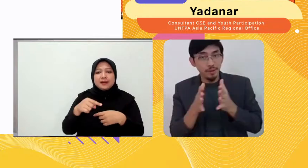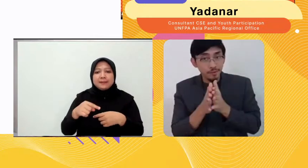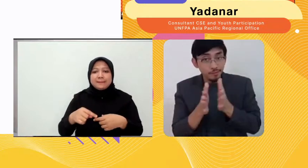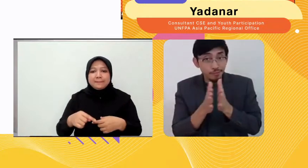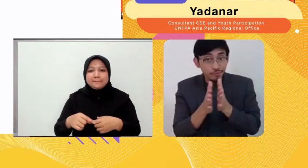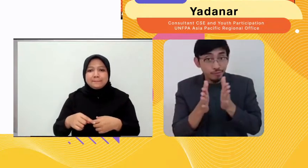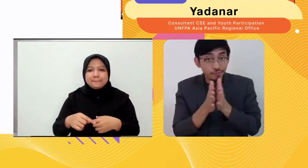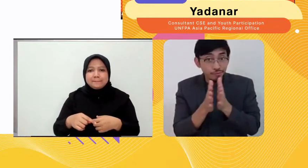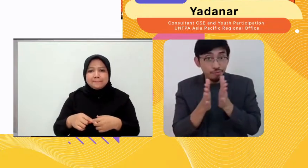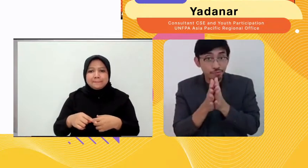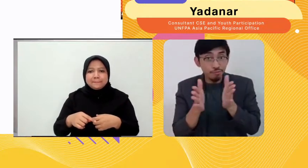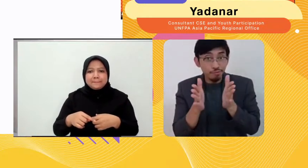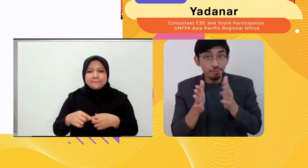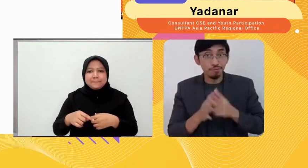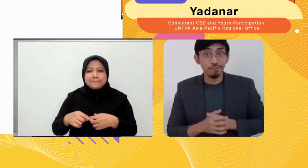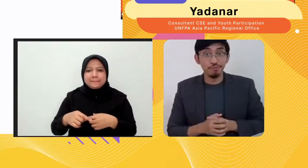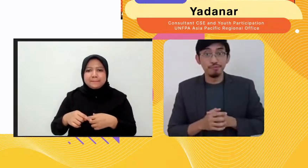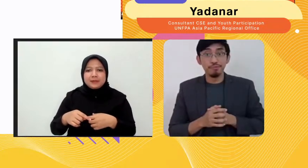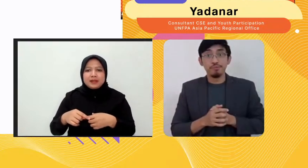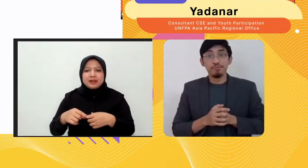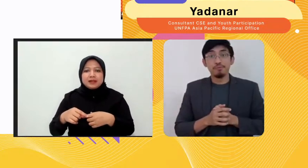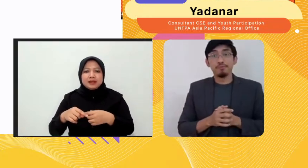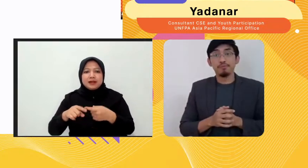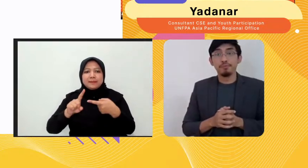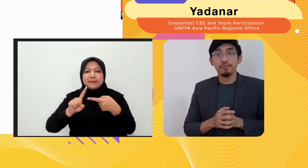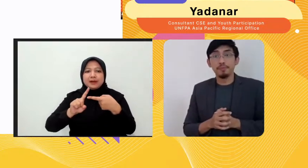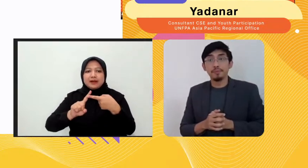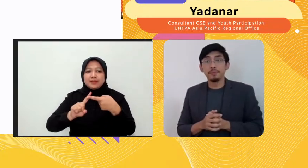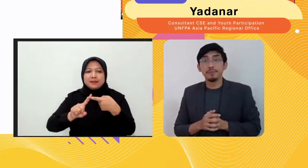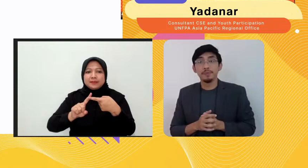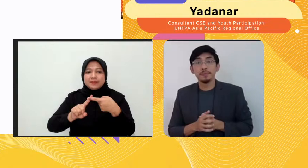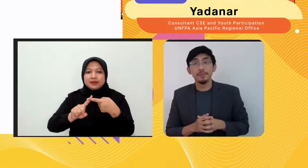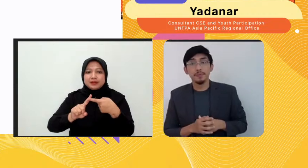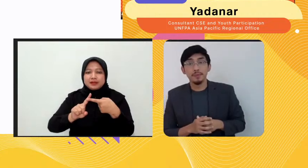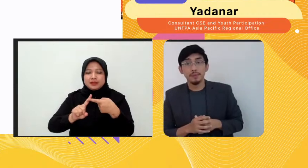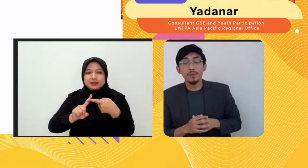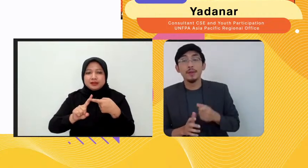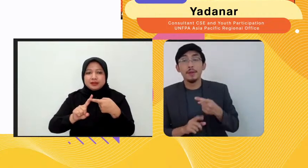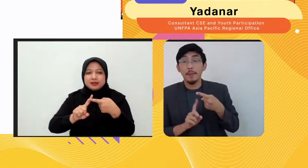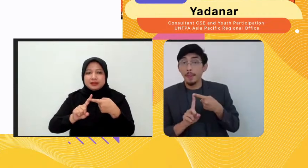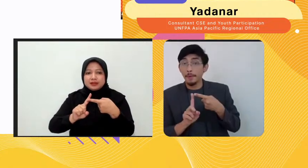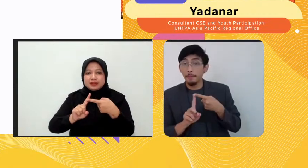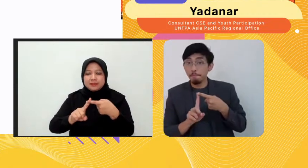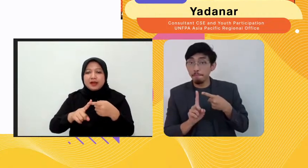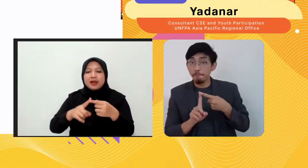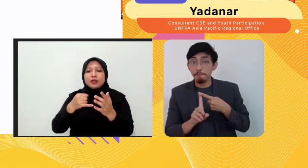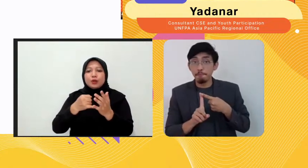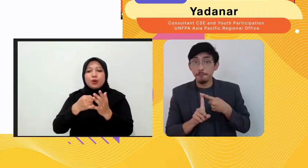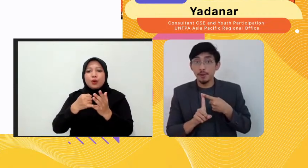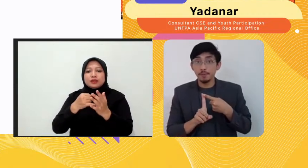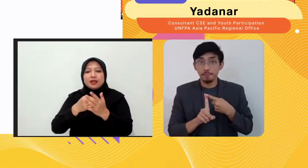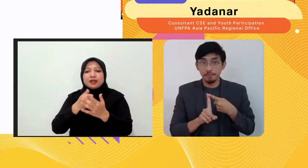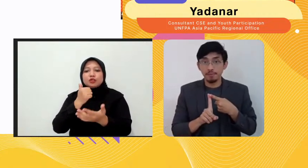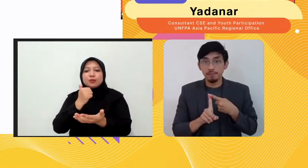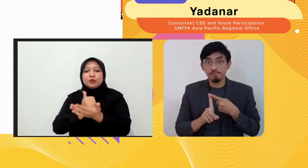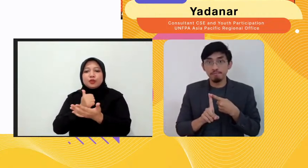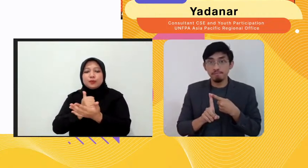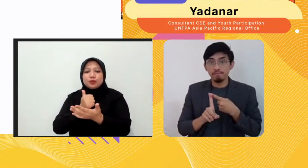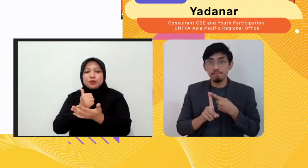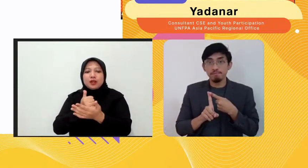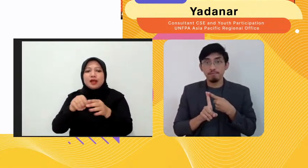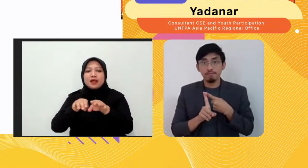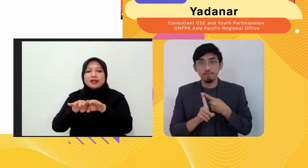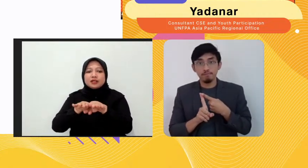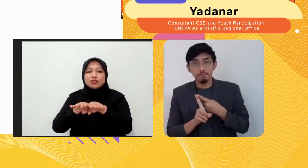very first point is the extent to which the DSE content is based on sources that are either endorsed by